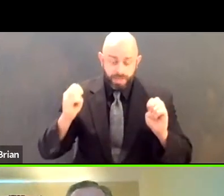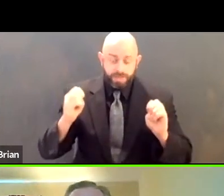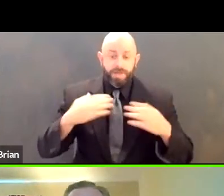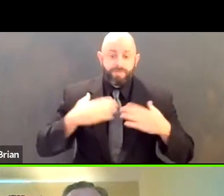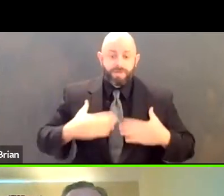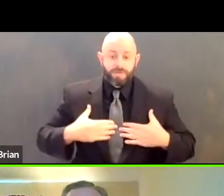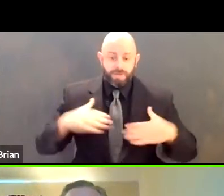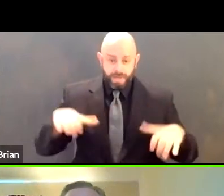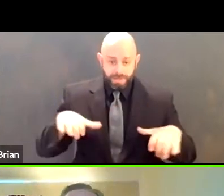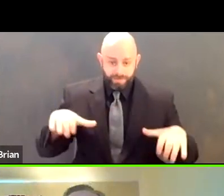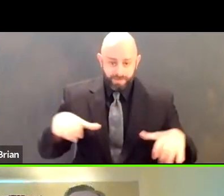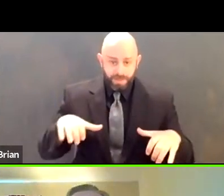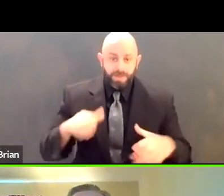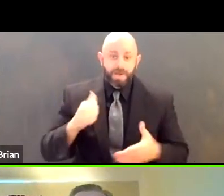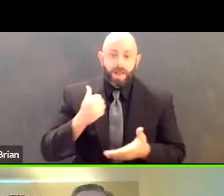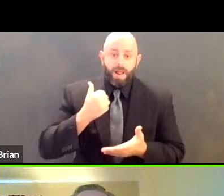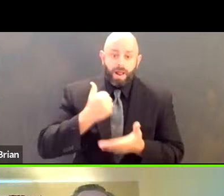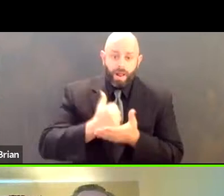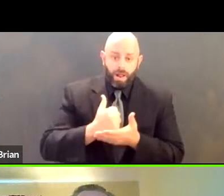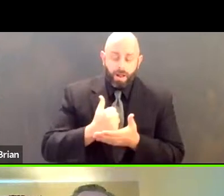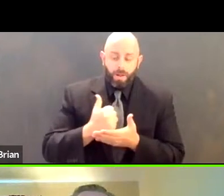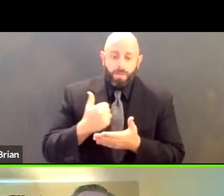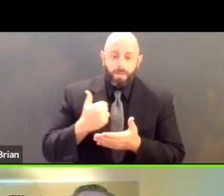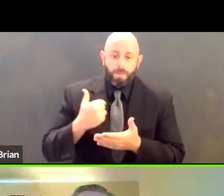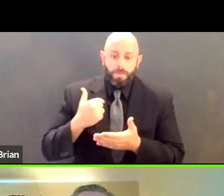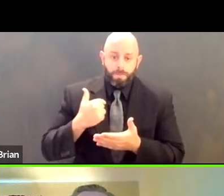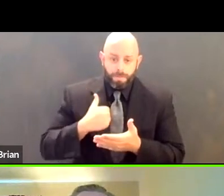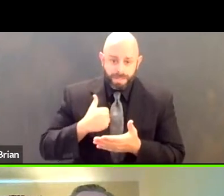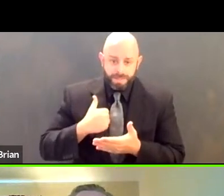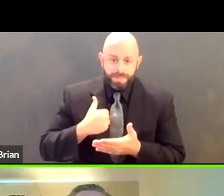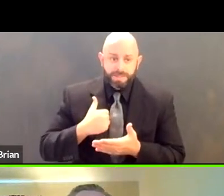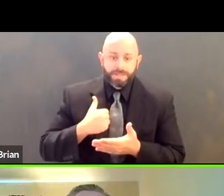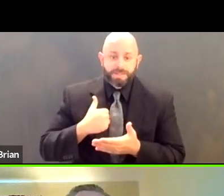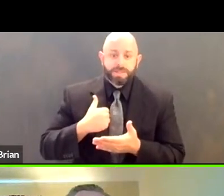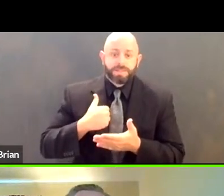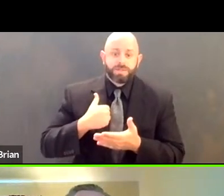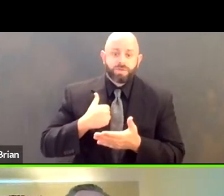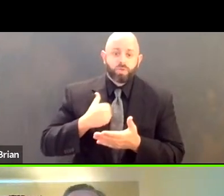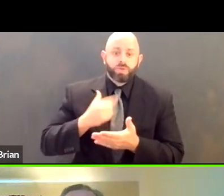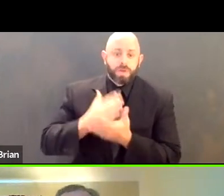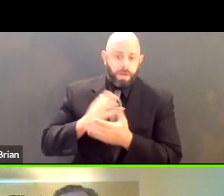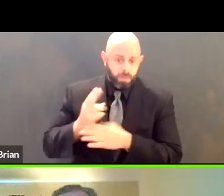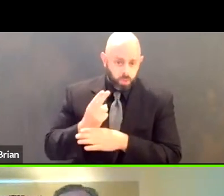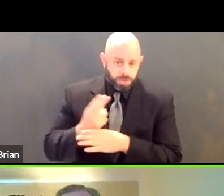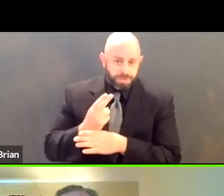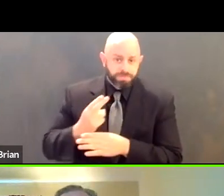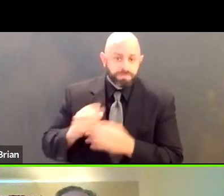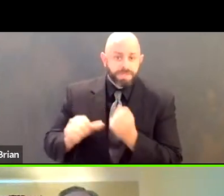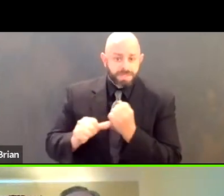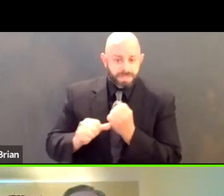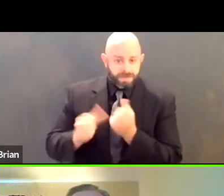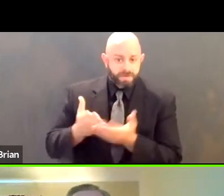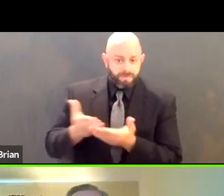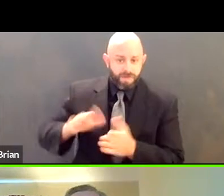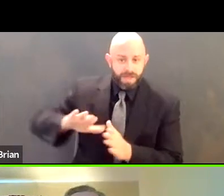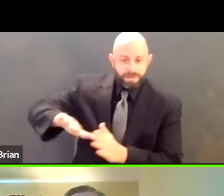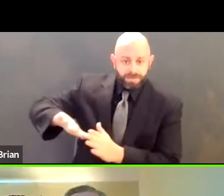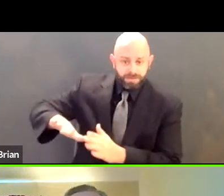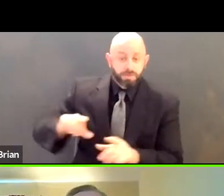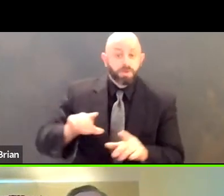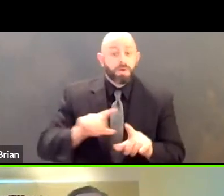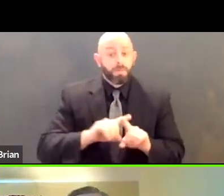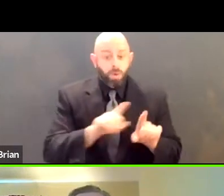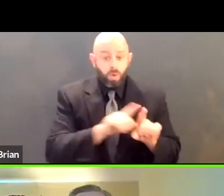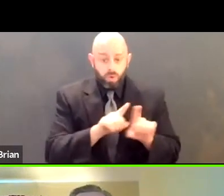to leave the assistive devices for the most part. But then I also have, you know, anxiety